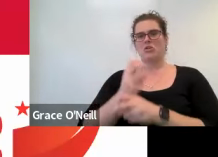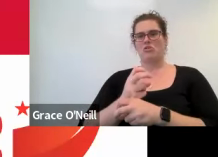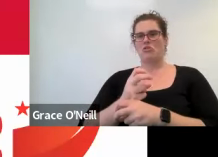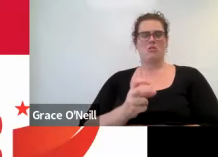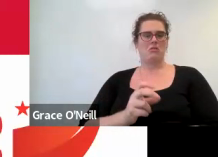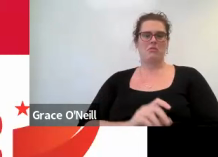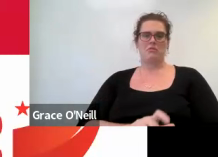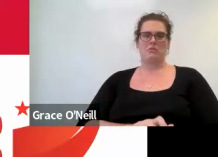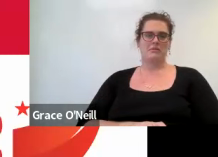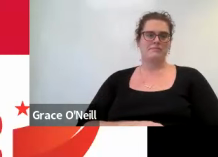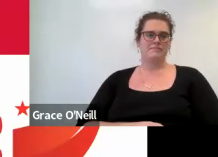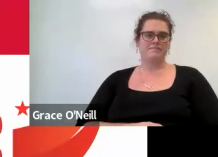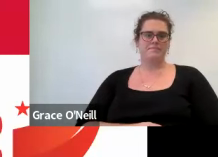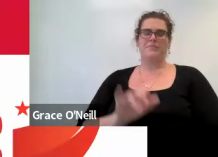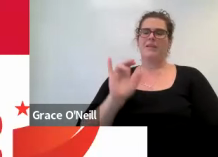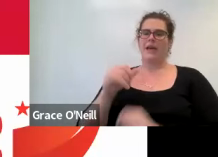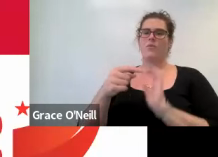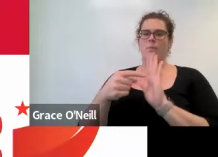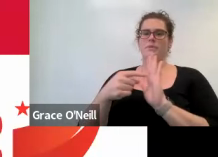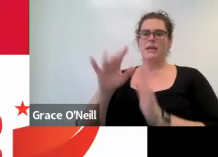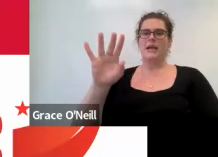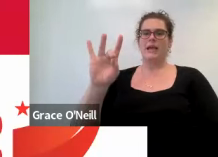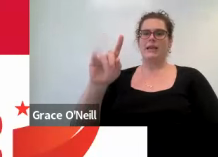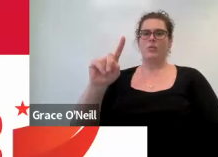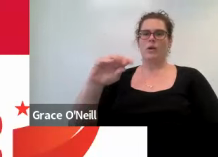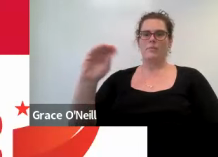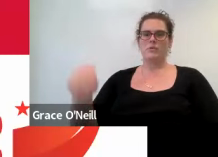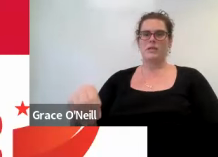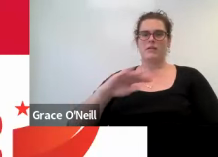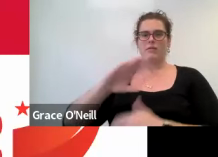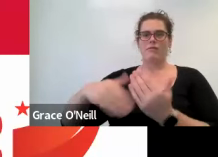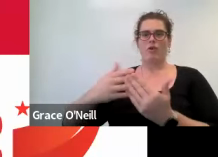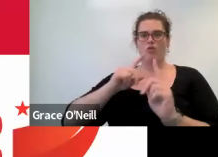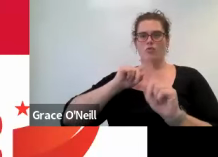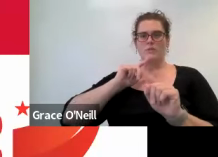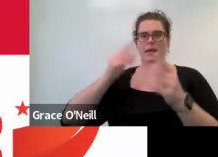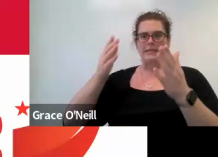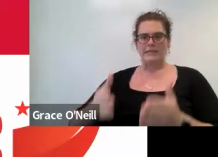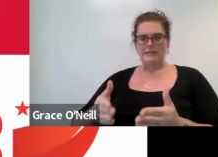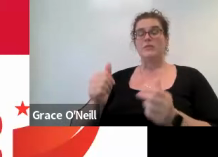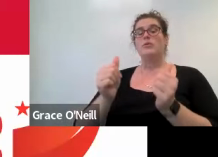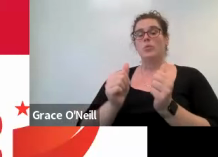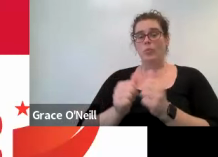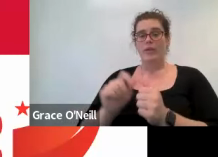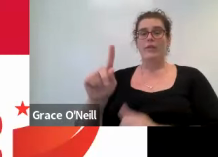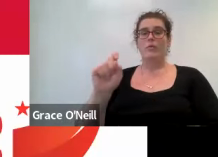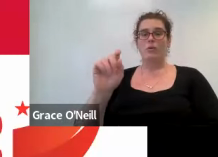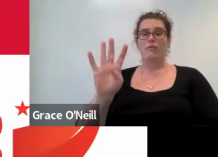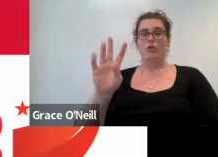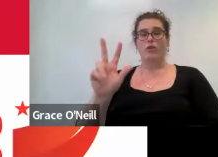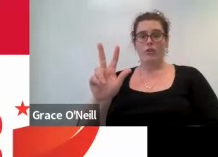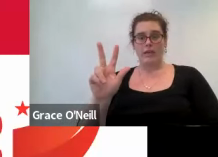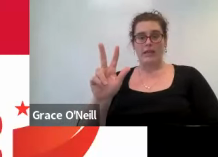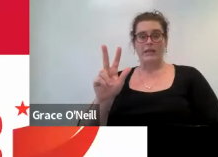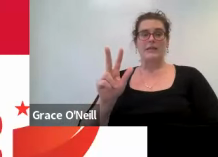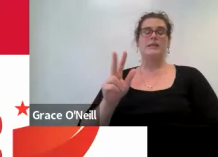And this represented 81% of the respondent pool, with 143 expressing having